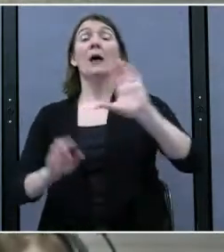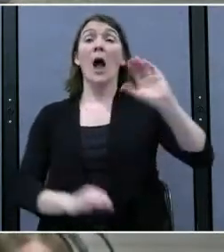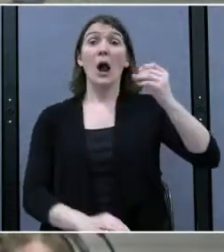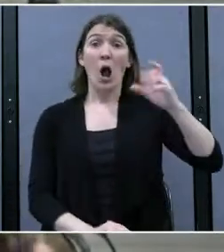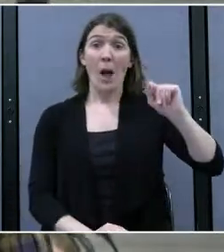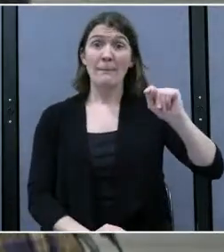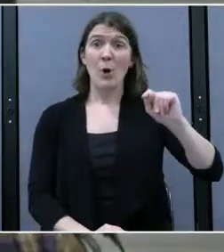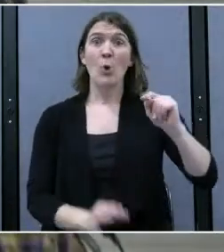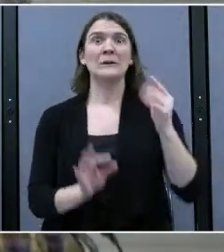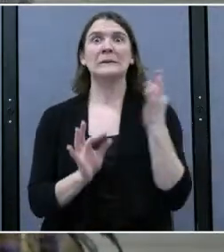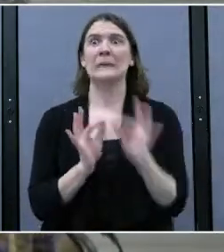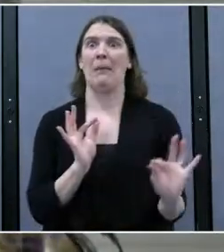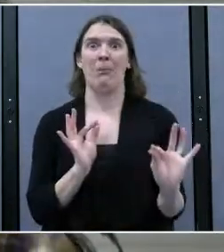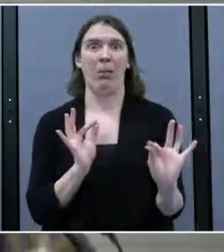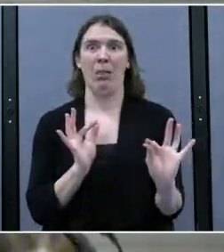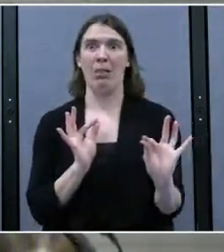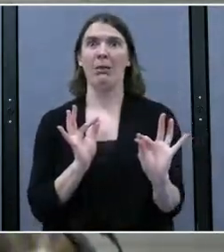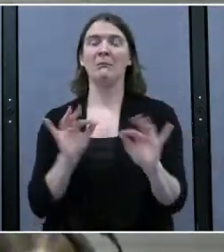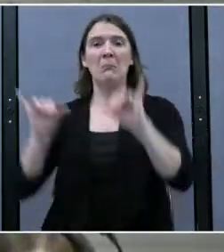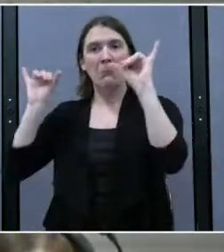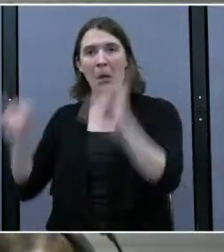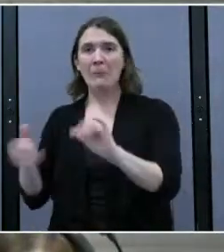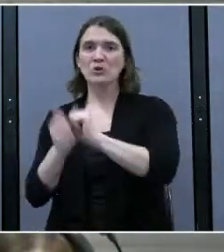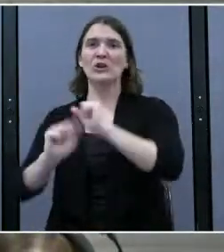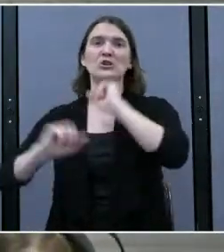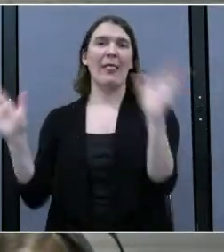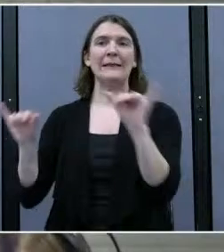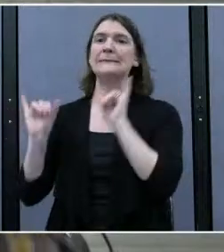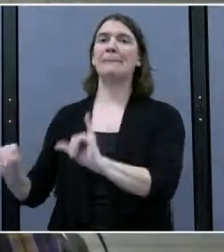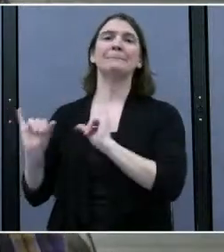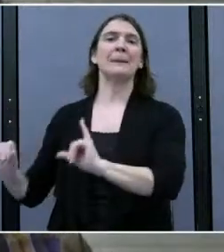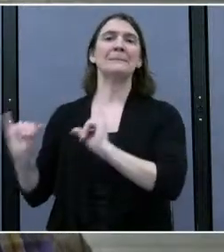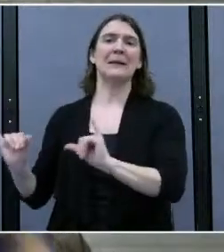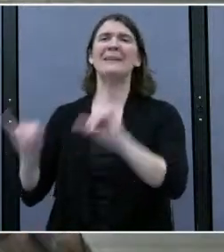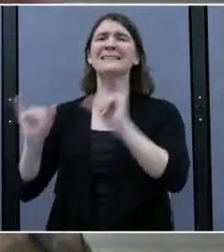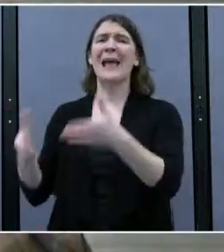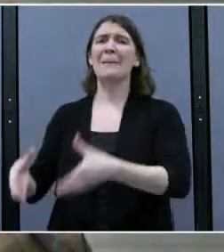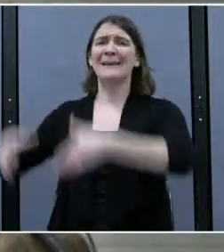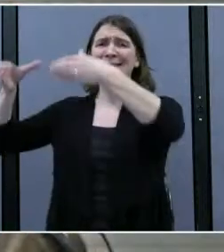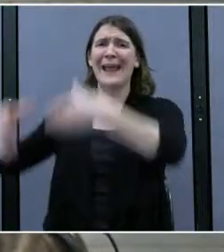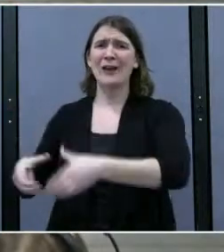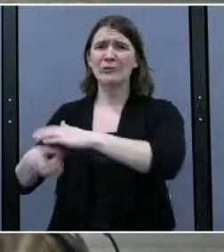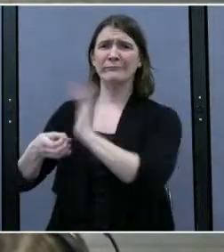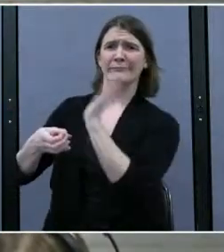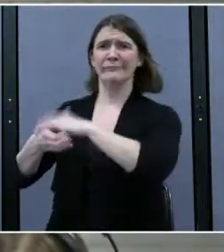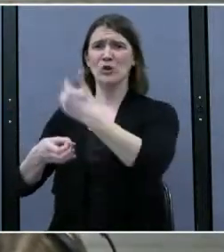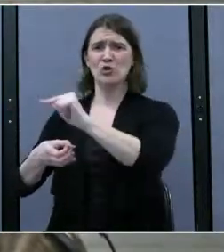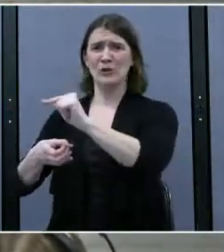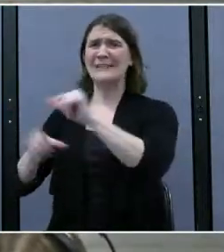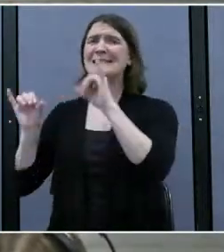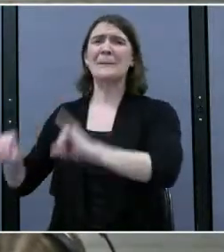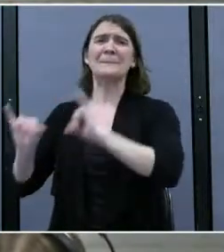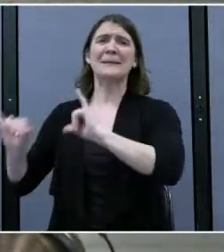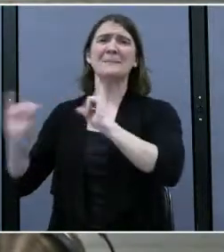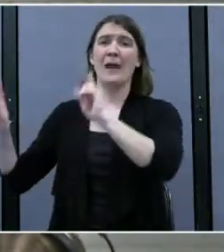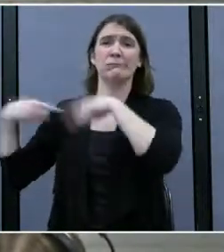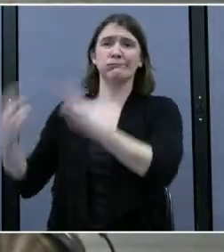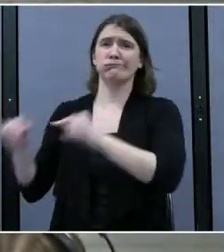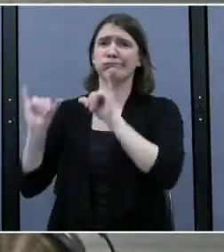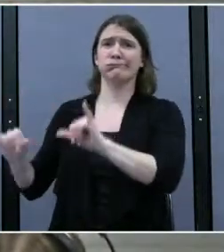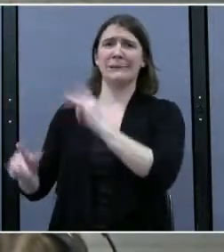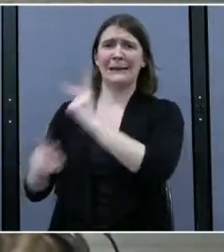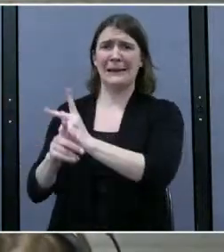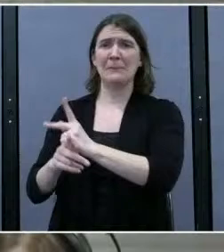is super simple. Composting won't change one bit. Same containers, continue to use the containers you've used. It'll